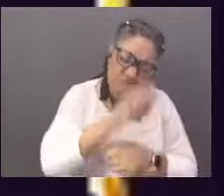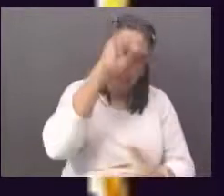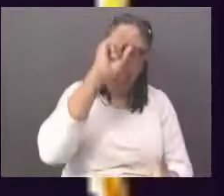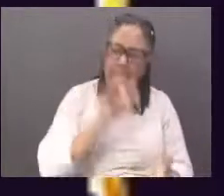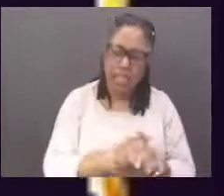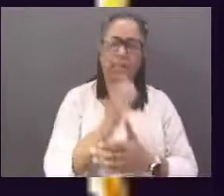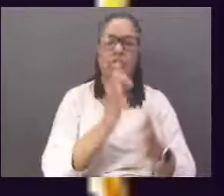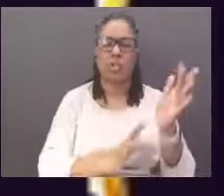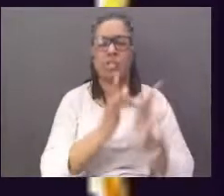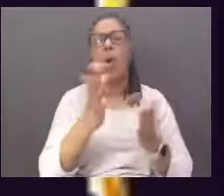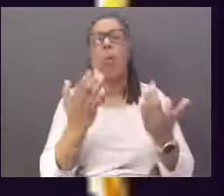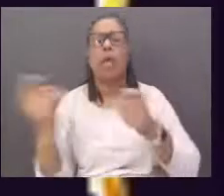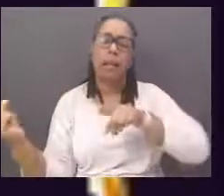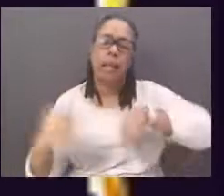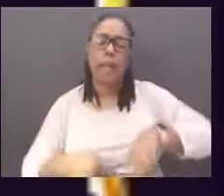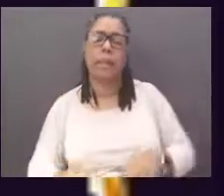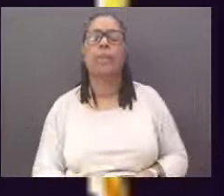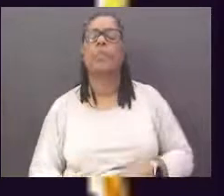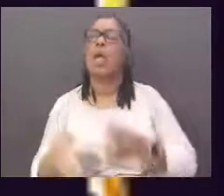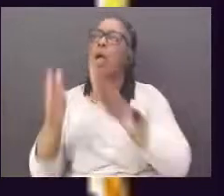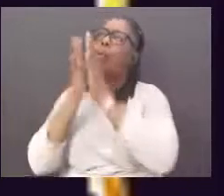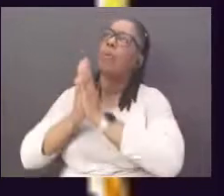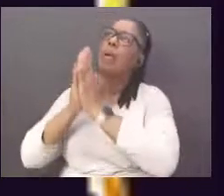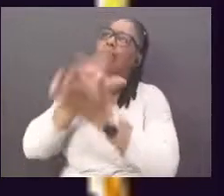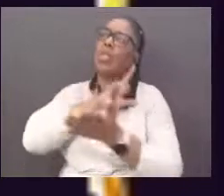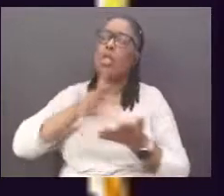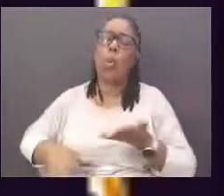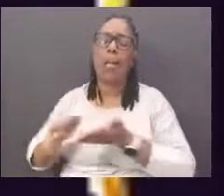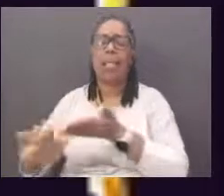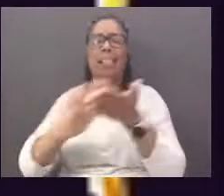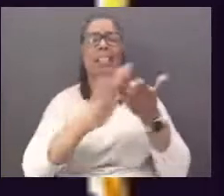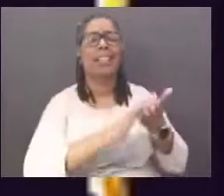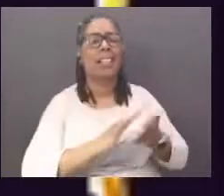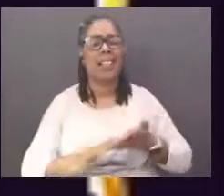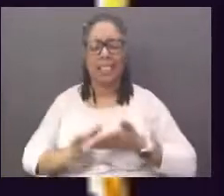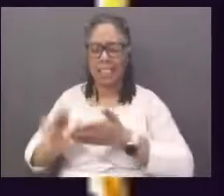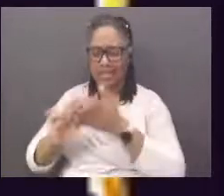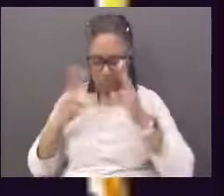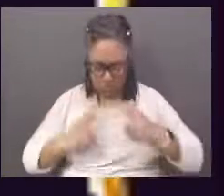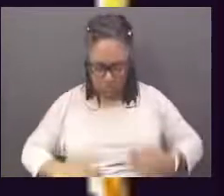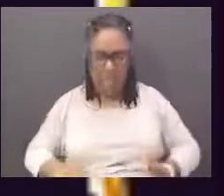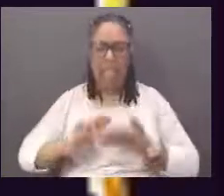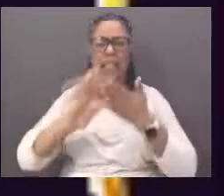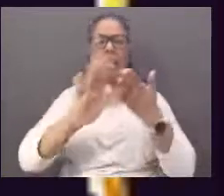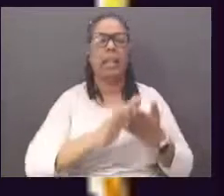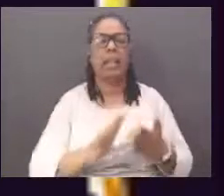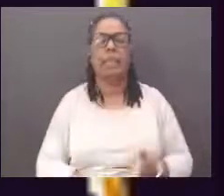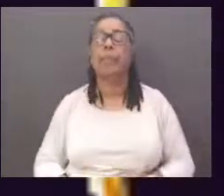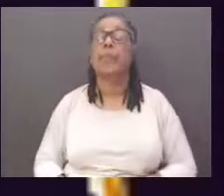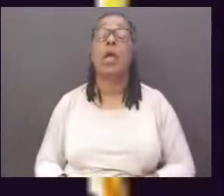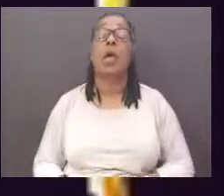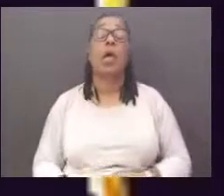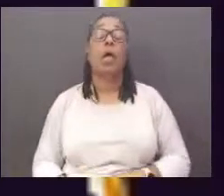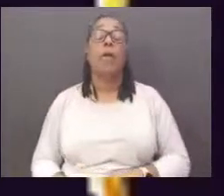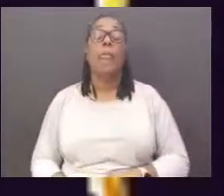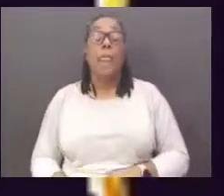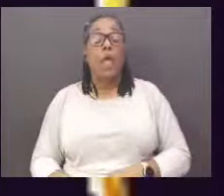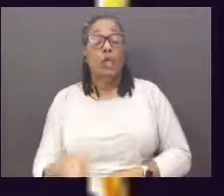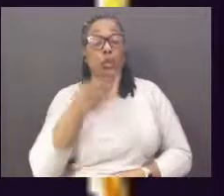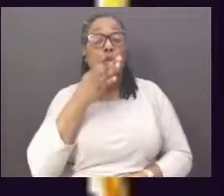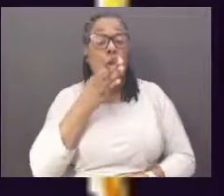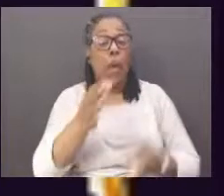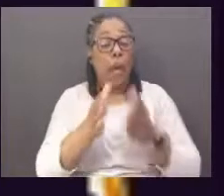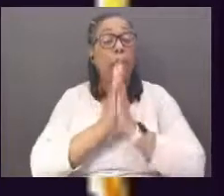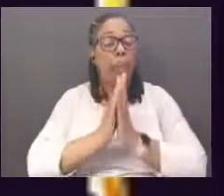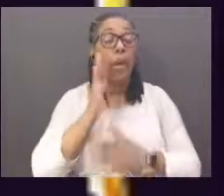new. We're asking the Lord to clean up our flesh, to do a new thing. We're going to pray here in just a little bit on the